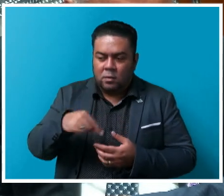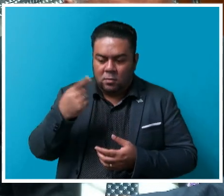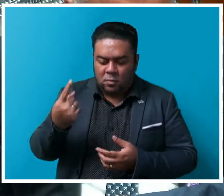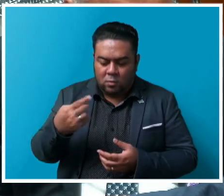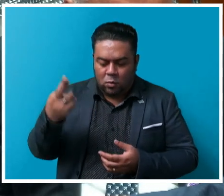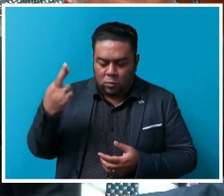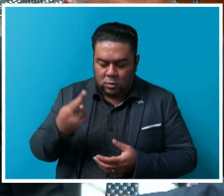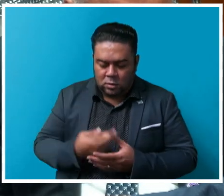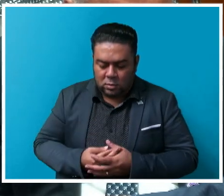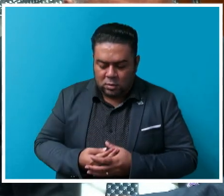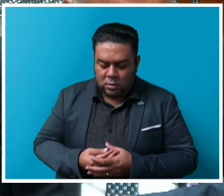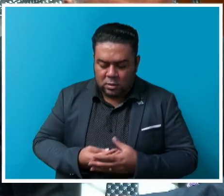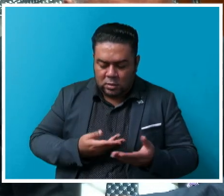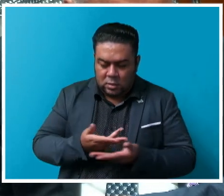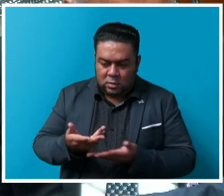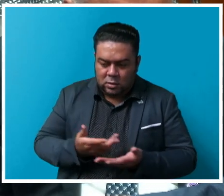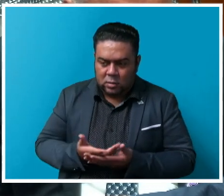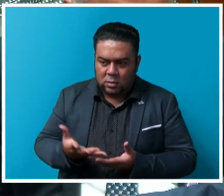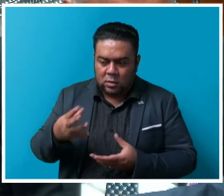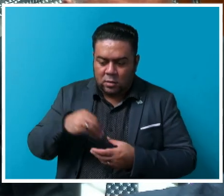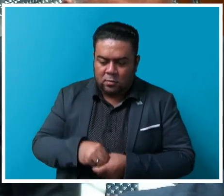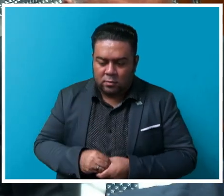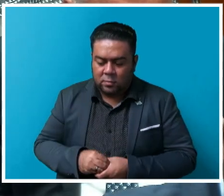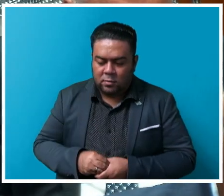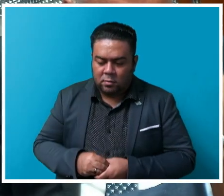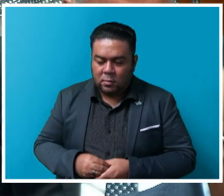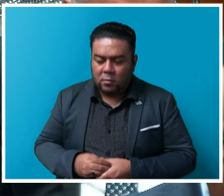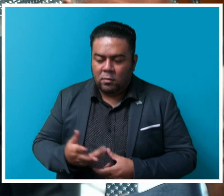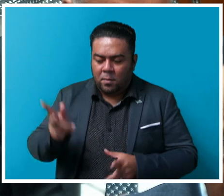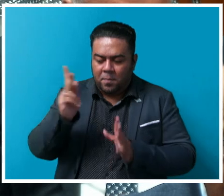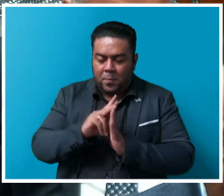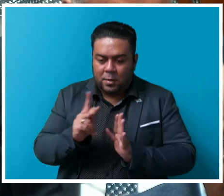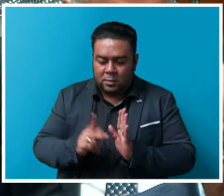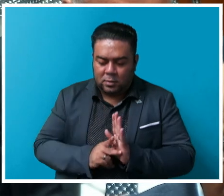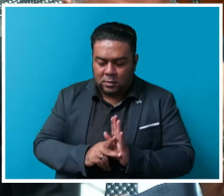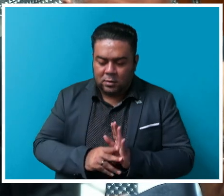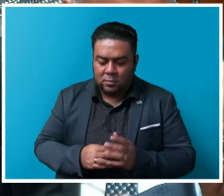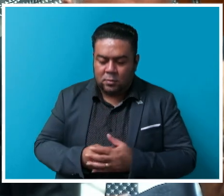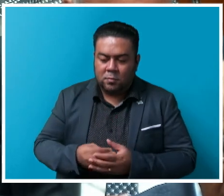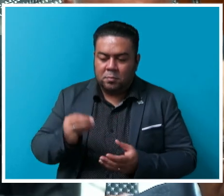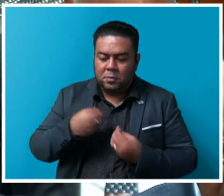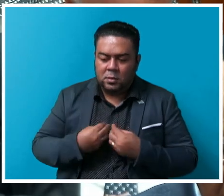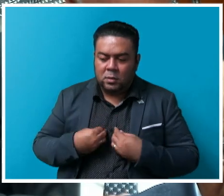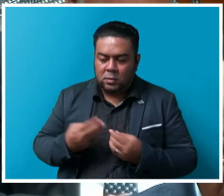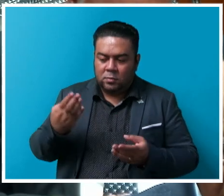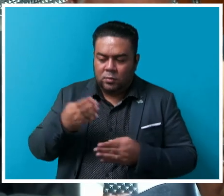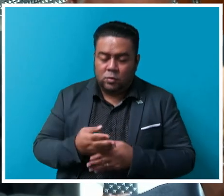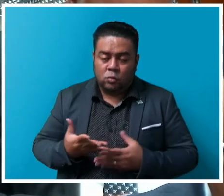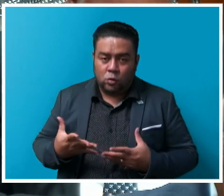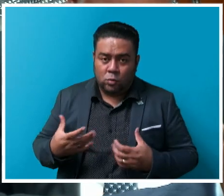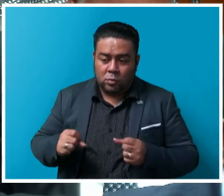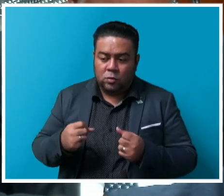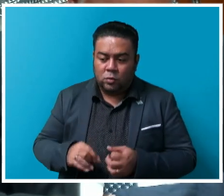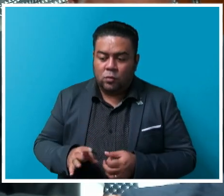recent investment discussions gain traction. Our prudent policies, pro-business approach, and commitment to